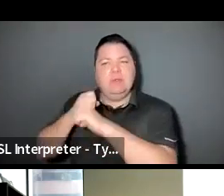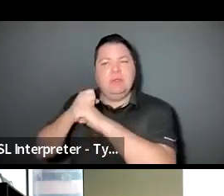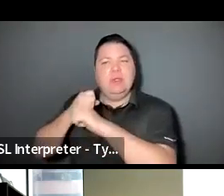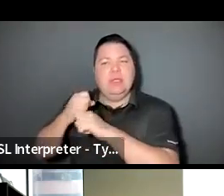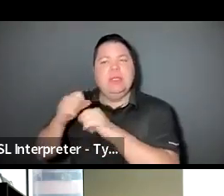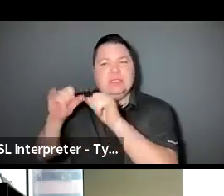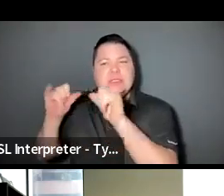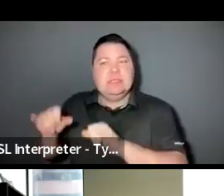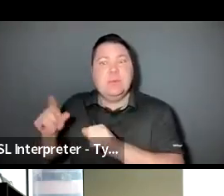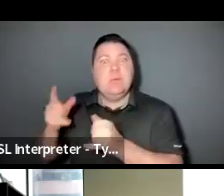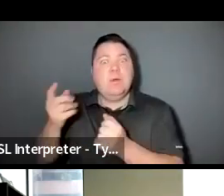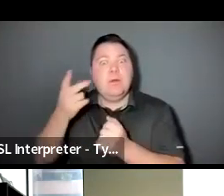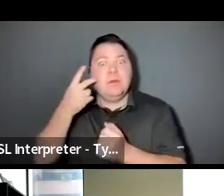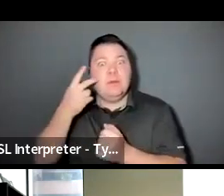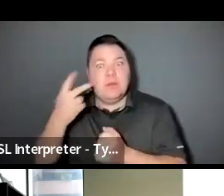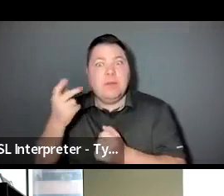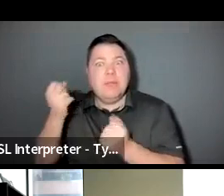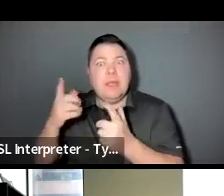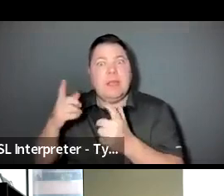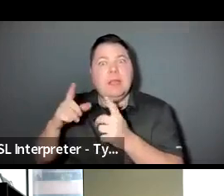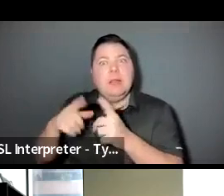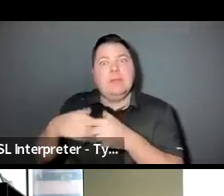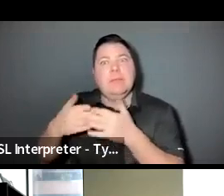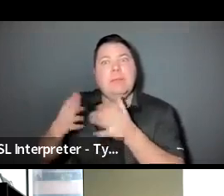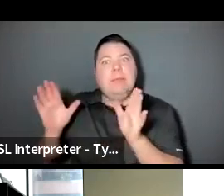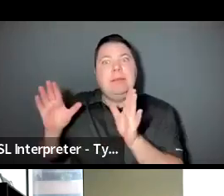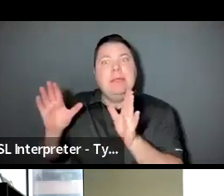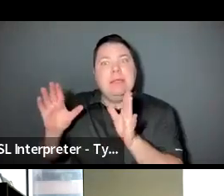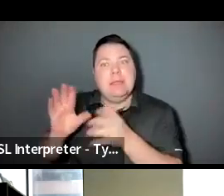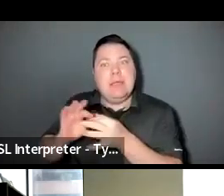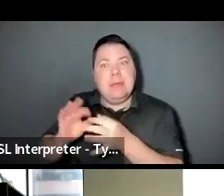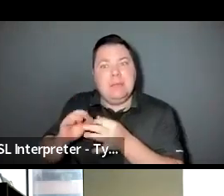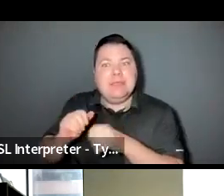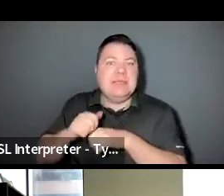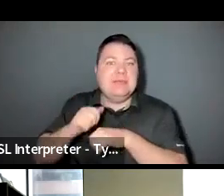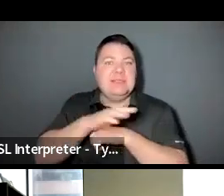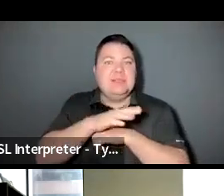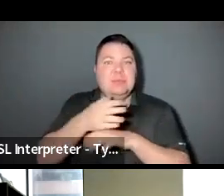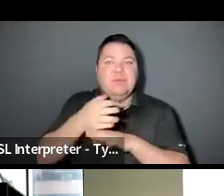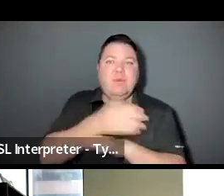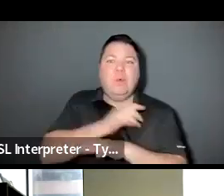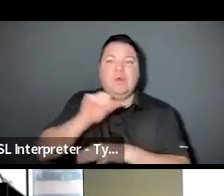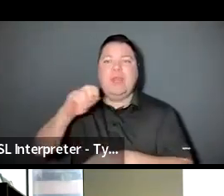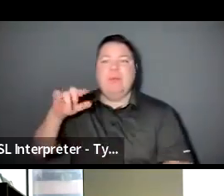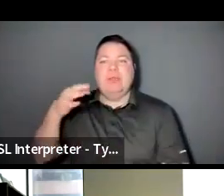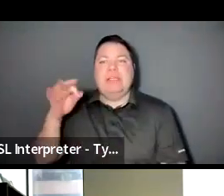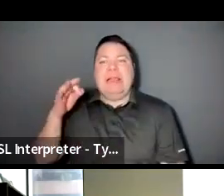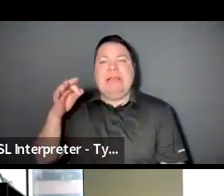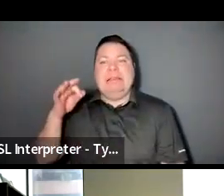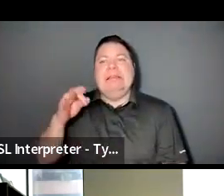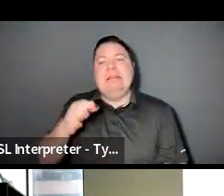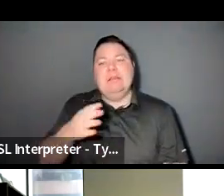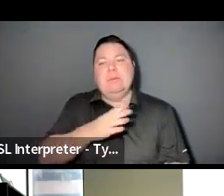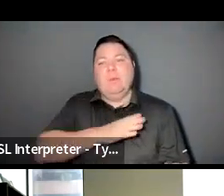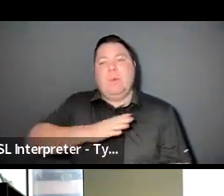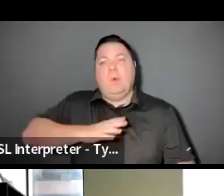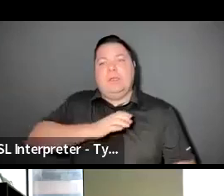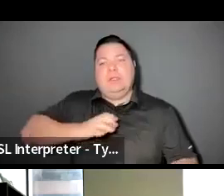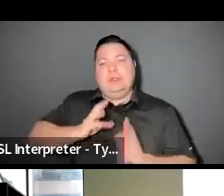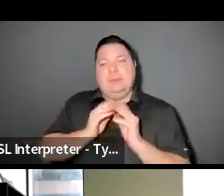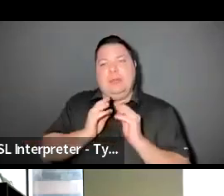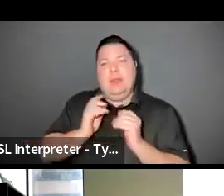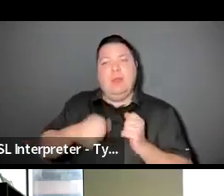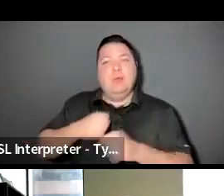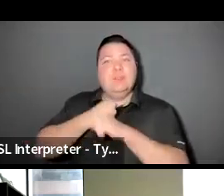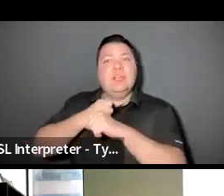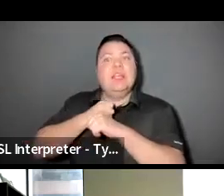that a number of public comments had been misdirected prior to the April 19th Board of Commissioners meeting. Those security issues have